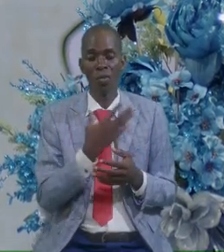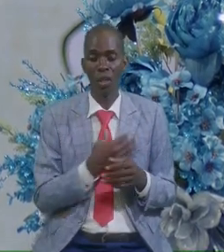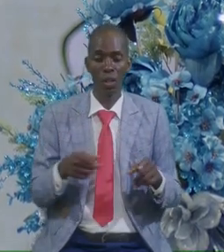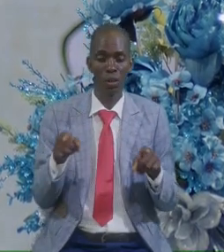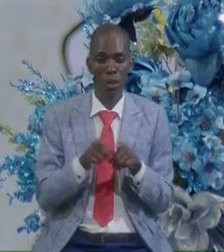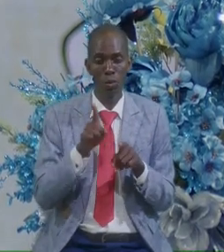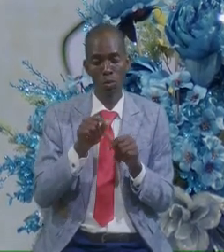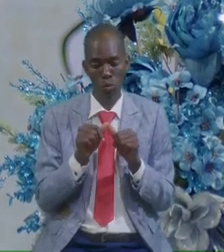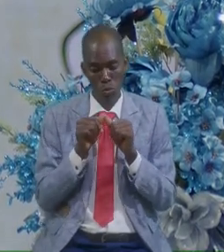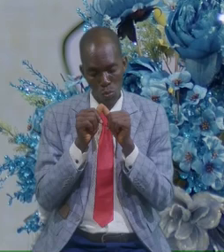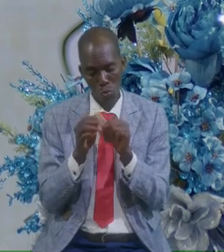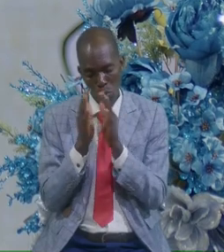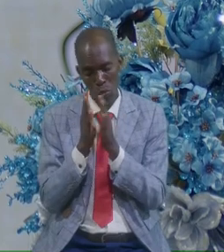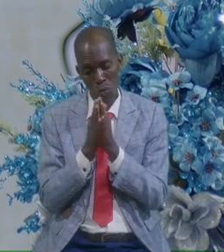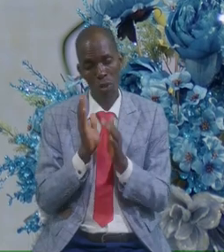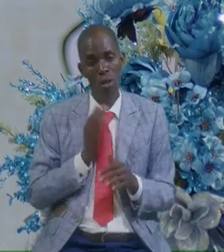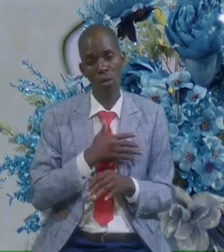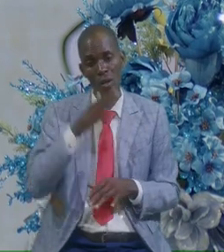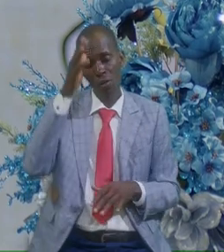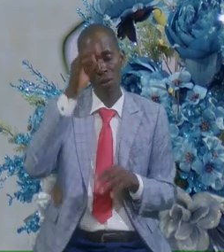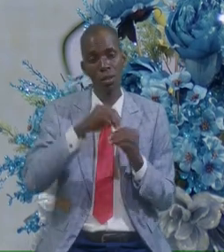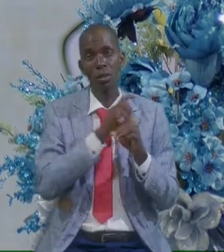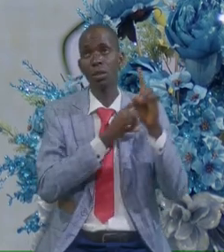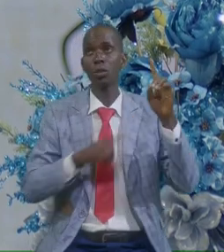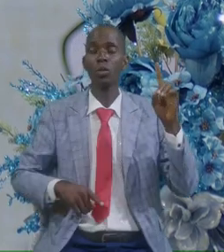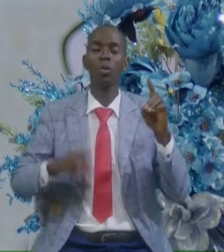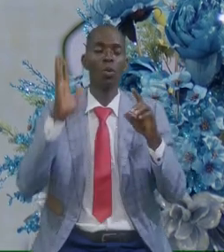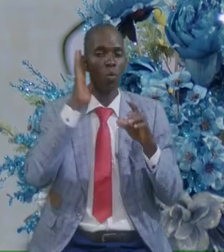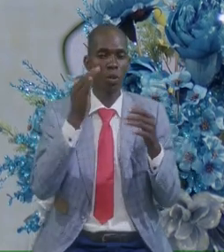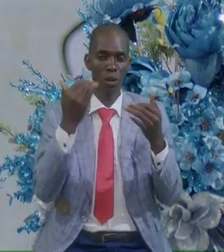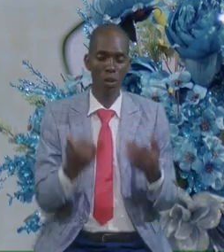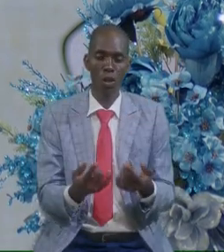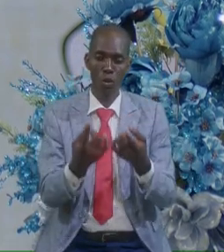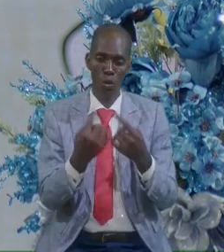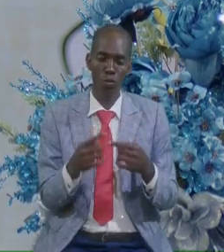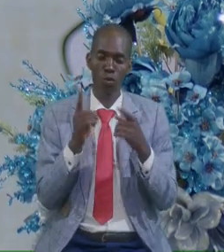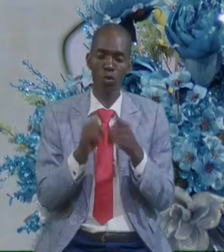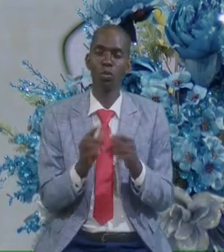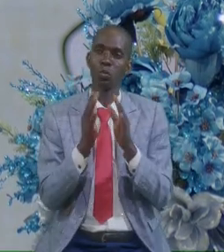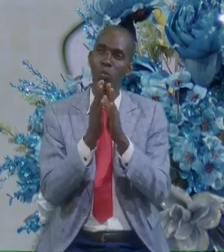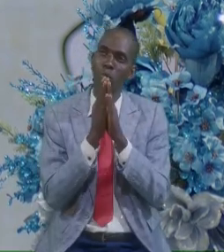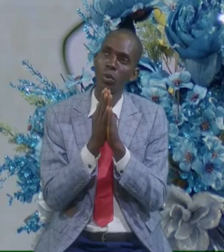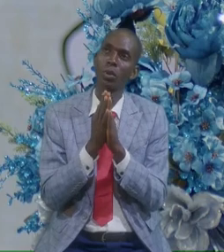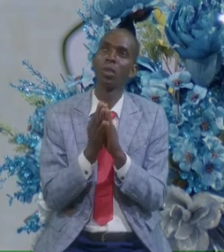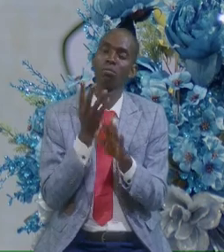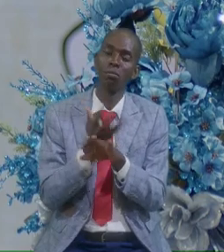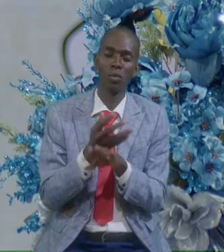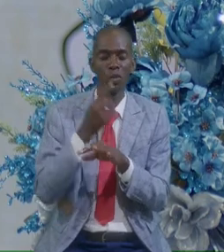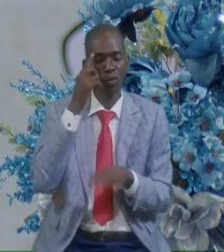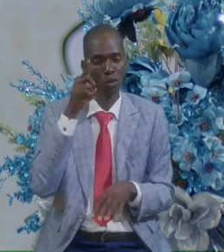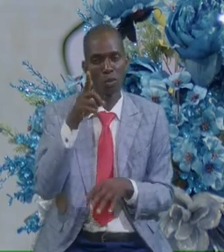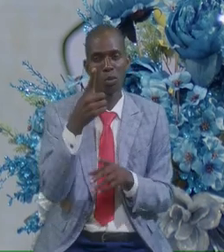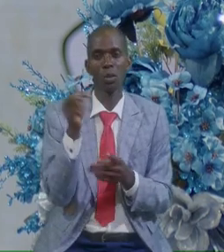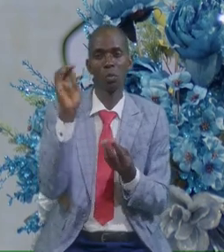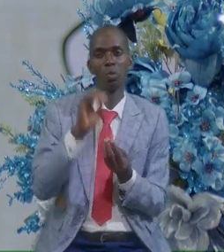will now come and talk to God on your behalf, telling God your need. And